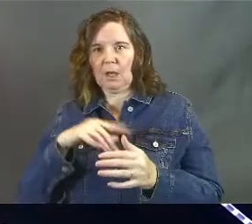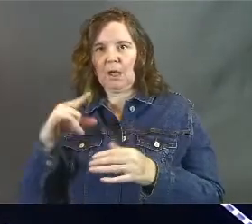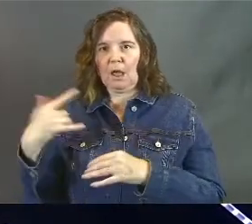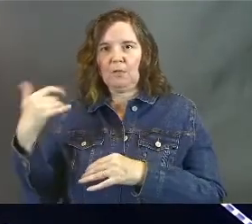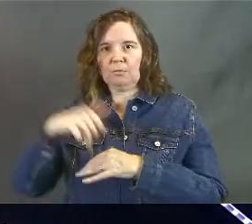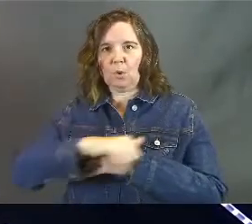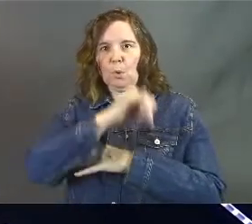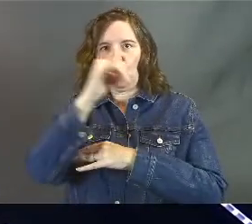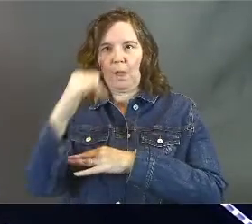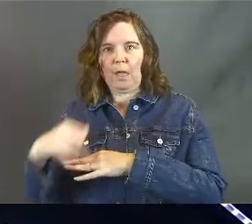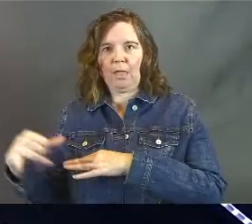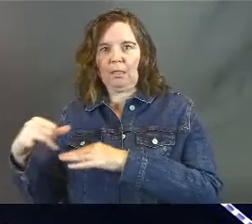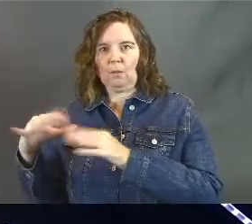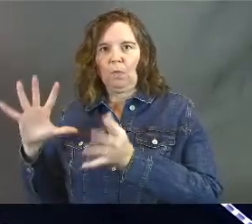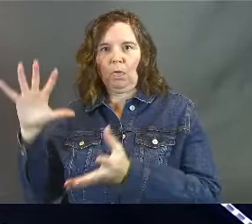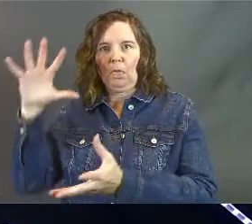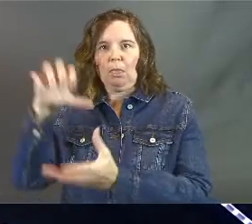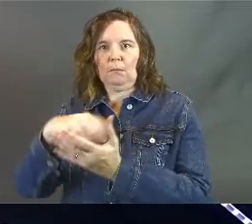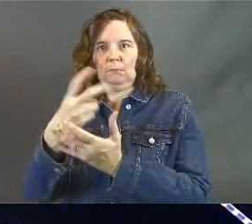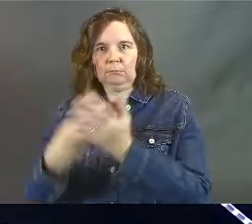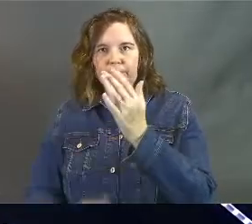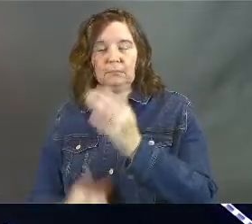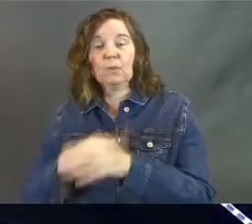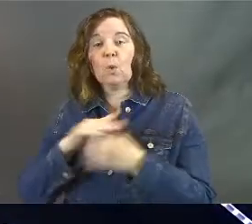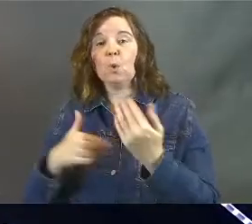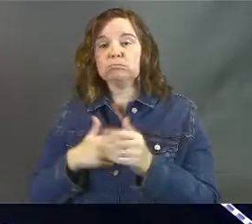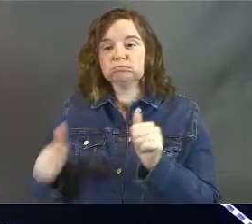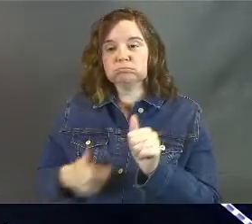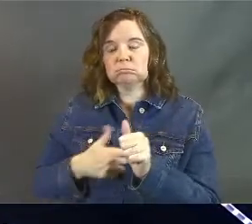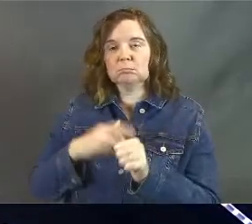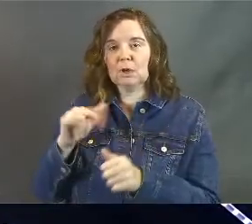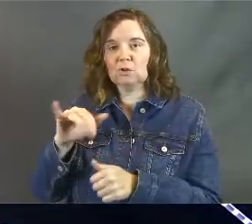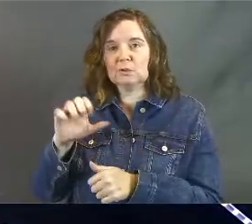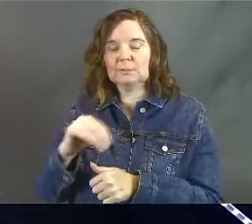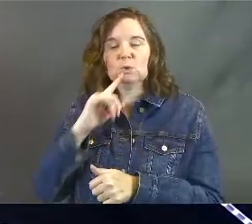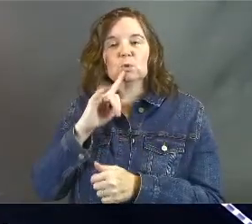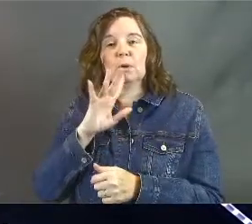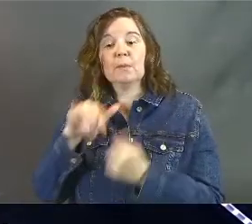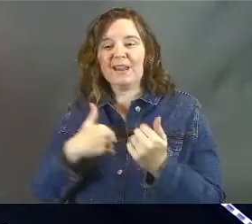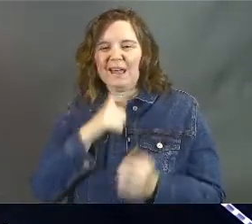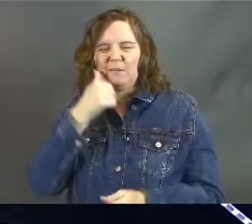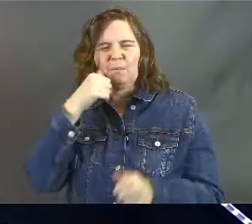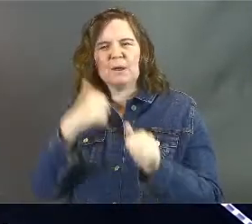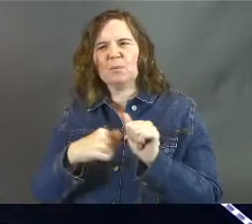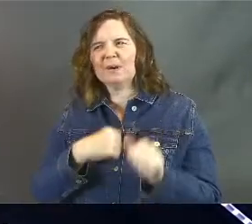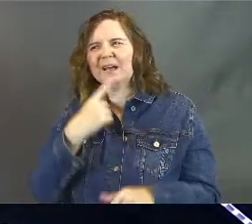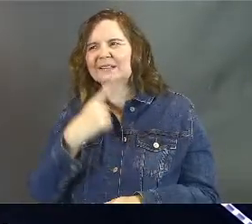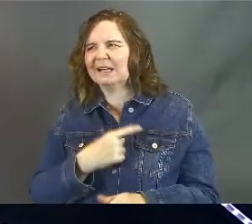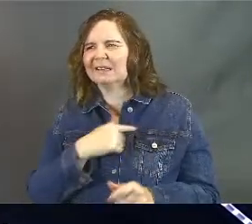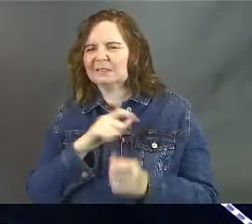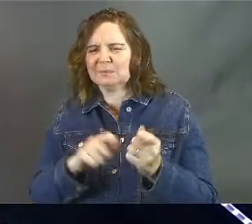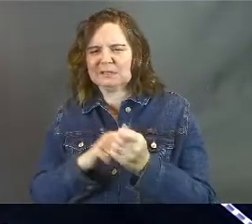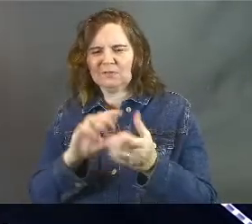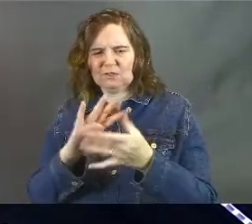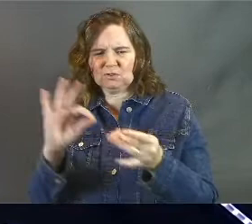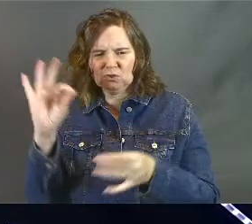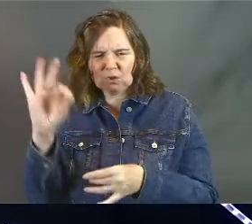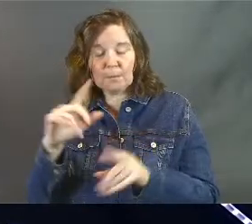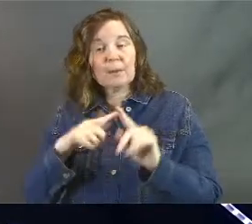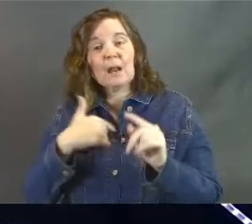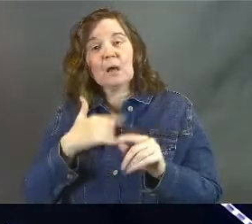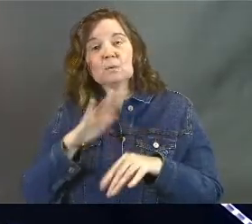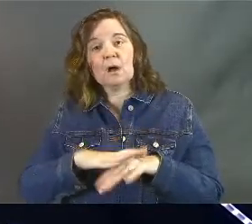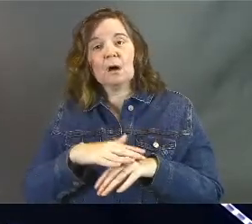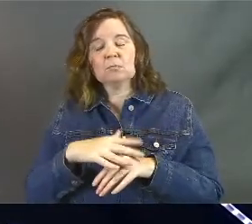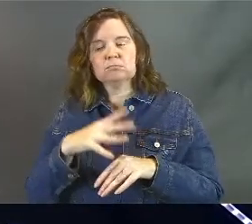whale. The whole thing is actually driven by racism. It's really interesting. So we were talking about racism in there, and I don't even remember what I said in this particular sermon, but as I